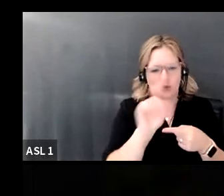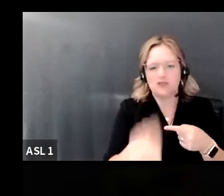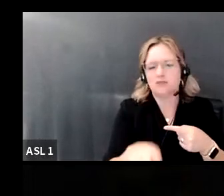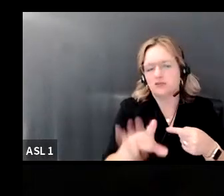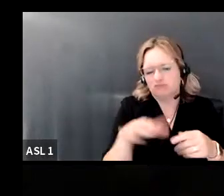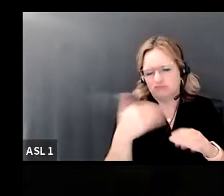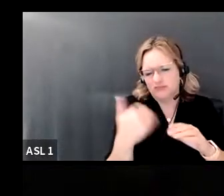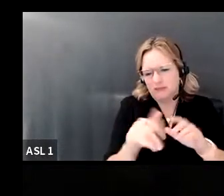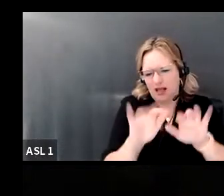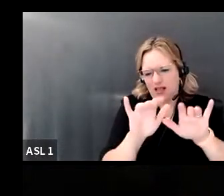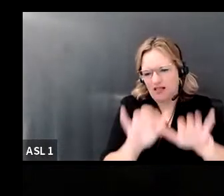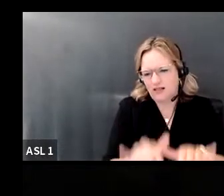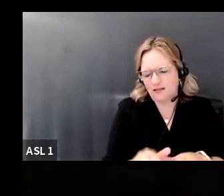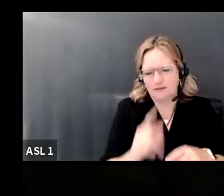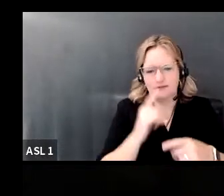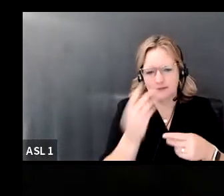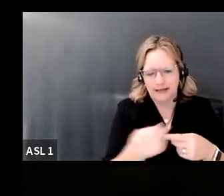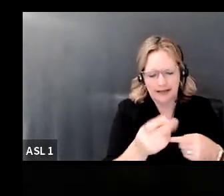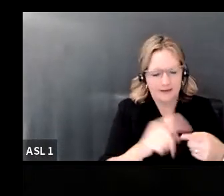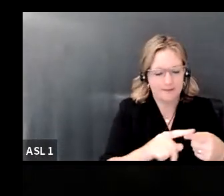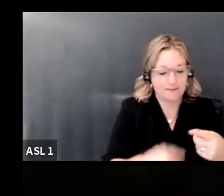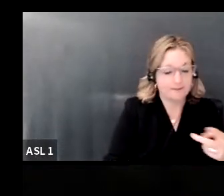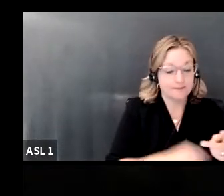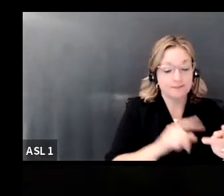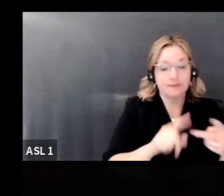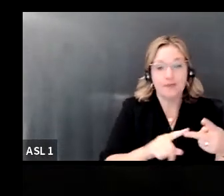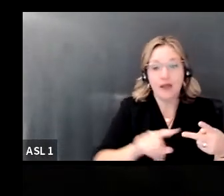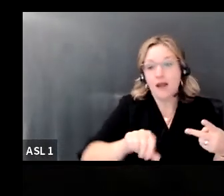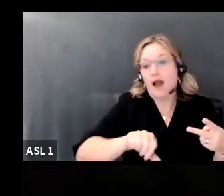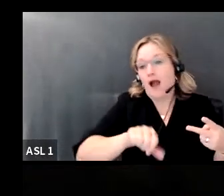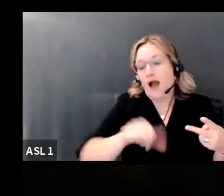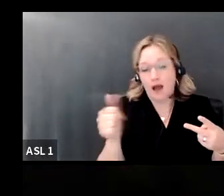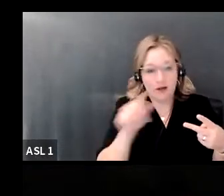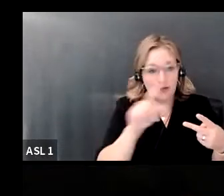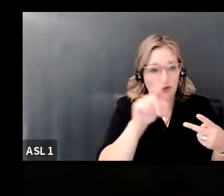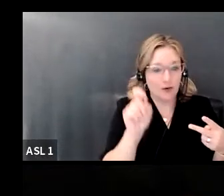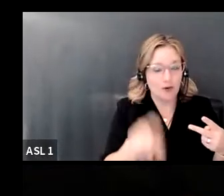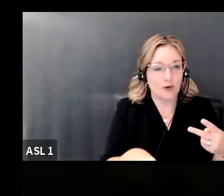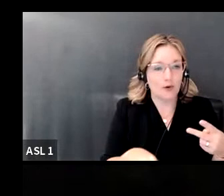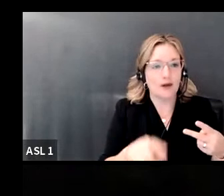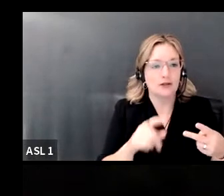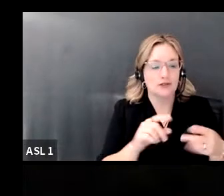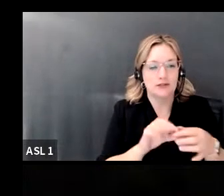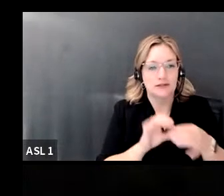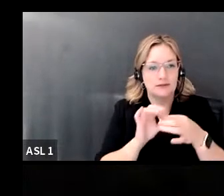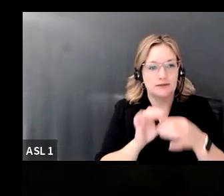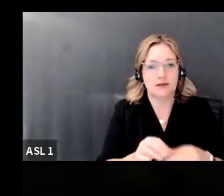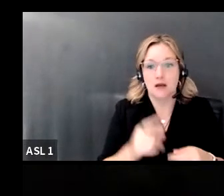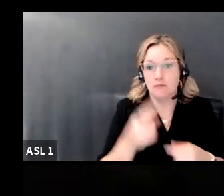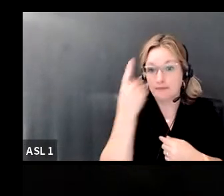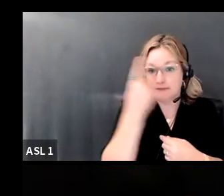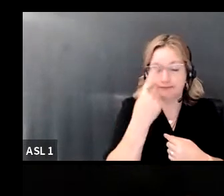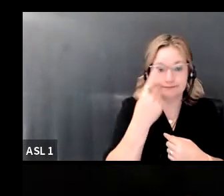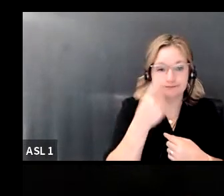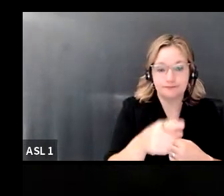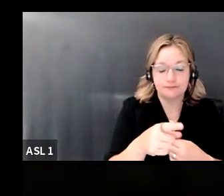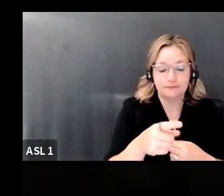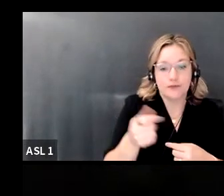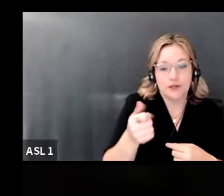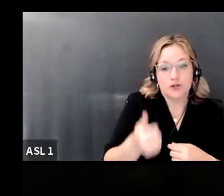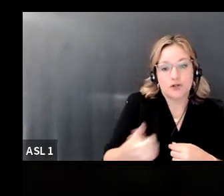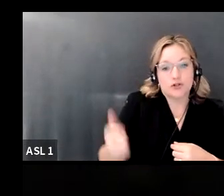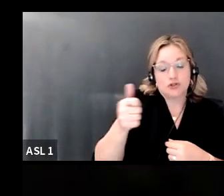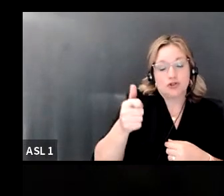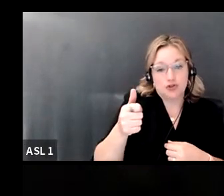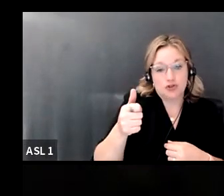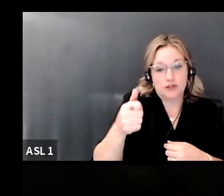is on the other side of the ledger um and uh i don't know maybe uh either the chief or the uh somebody from